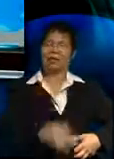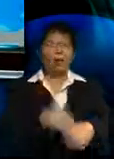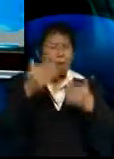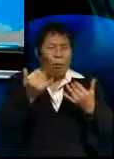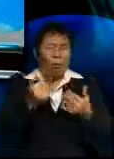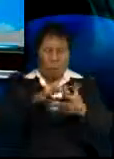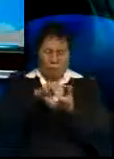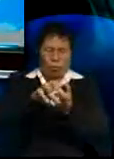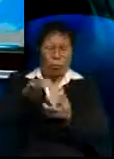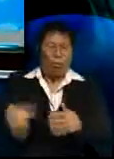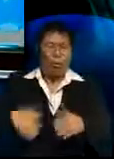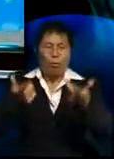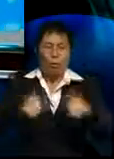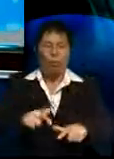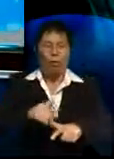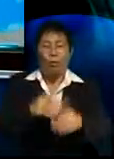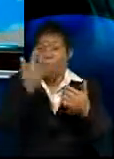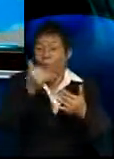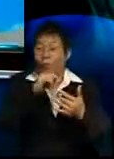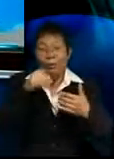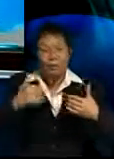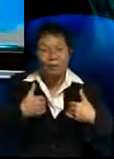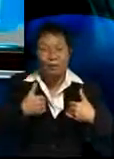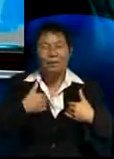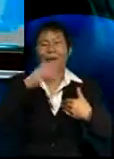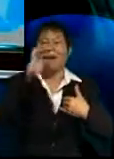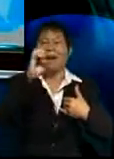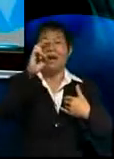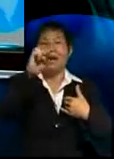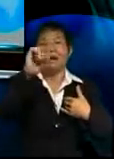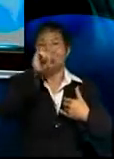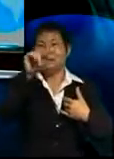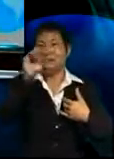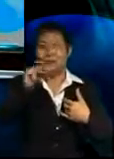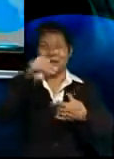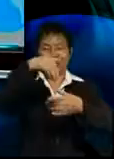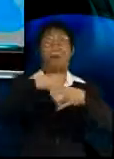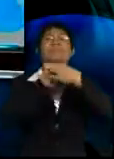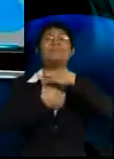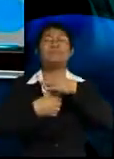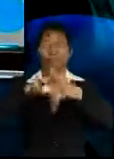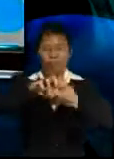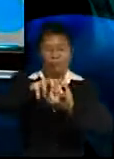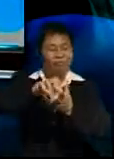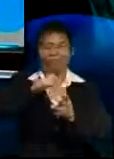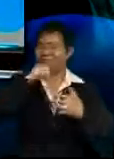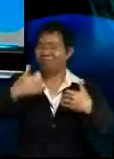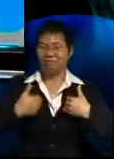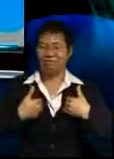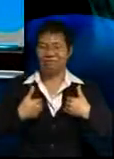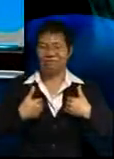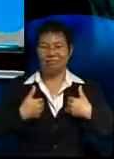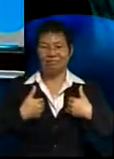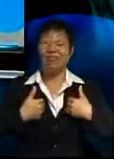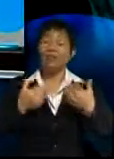why. Because there are no digestive enzymes secreted in the esophagus. No digestive enzyme in the